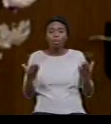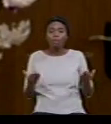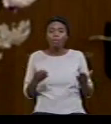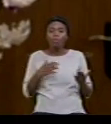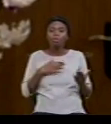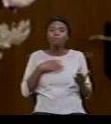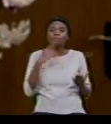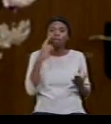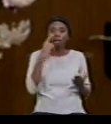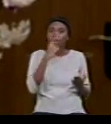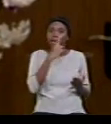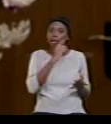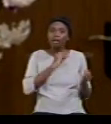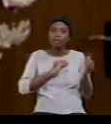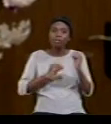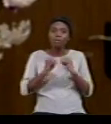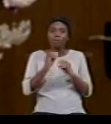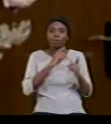now?